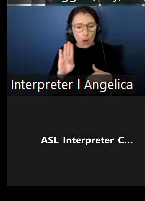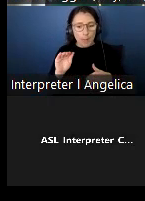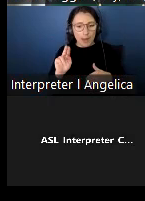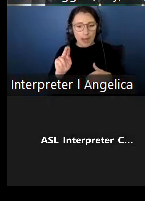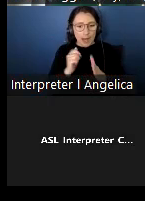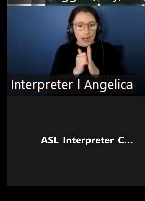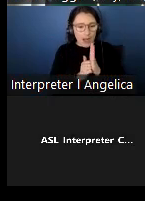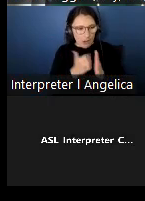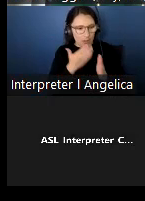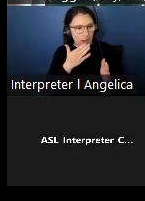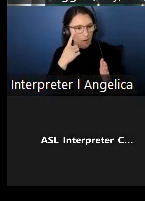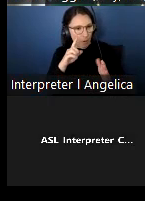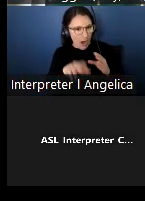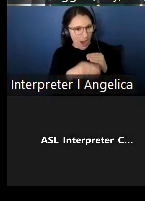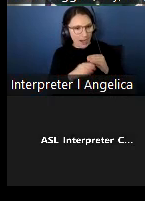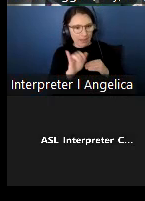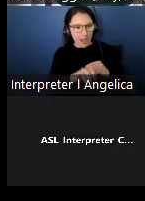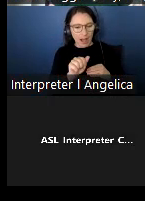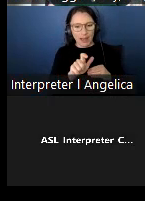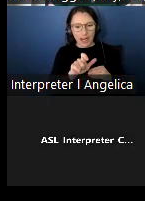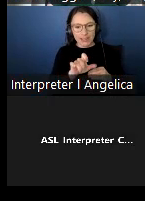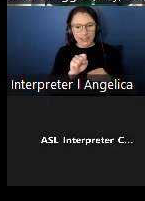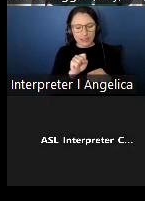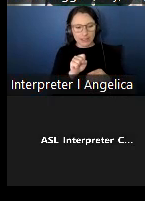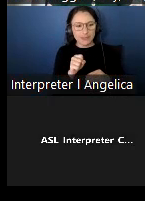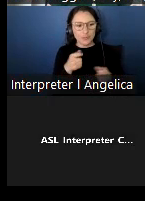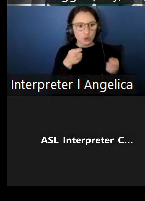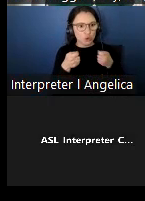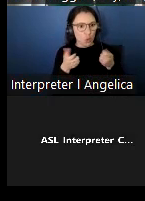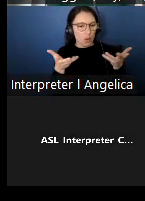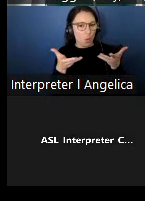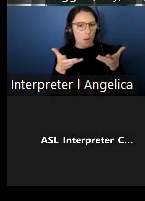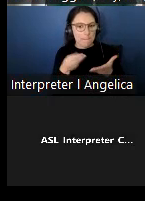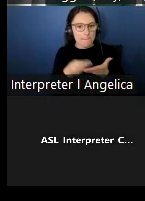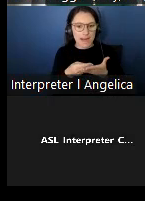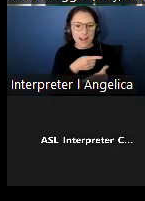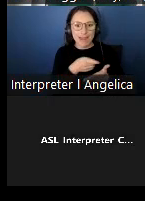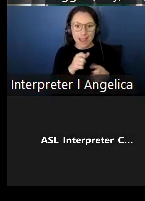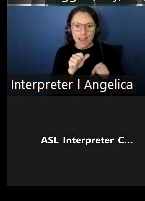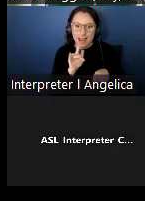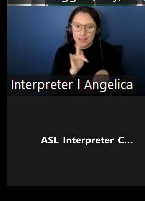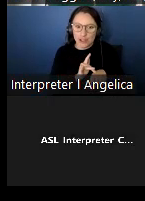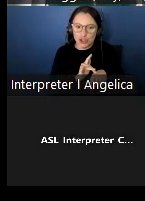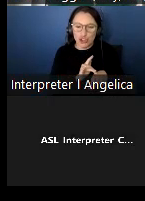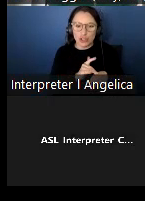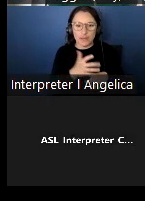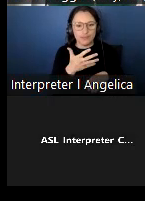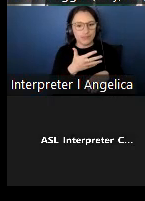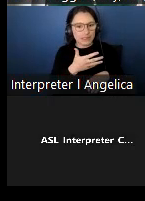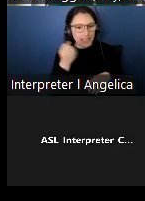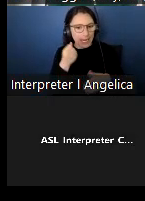Alexis. Really controlling what money they can touch, like physically touch. Taking money from the college